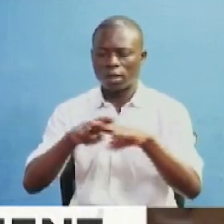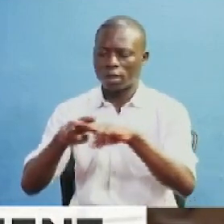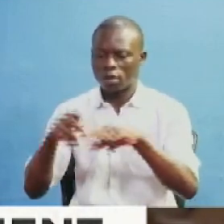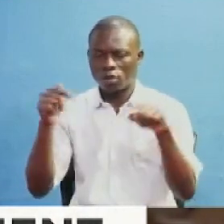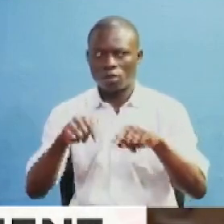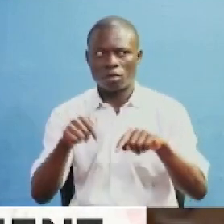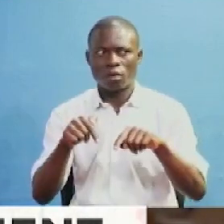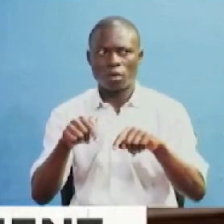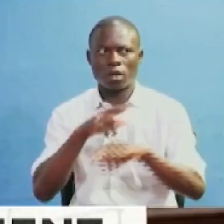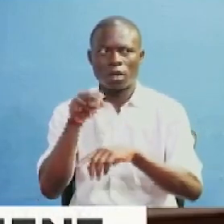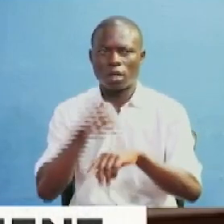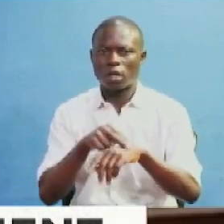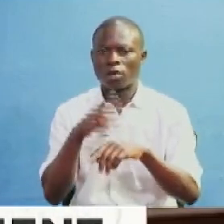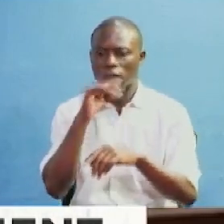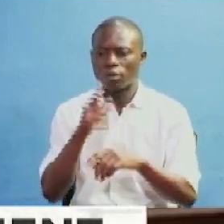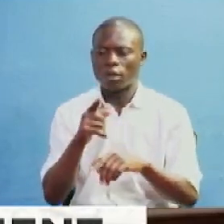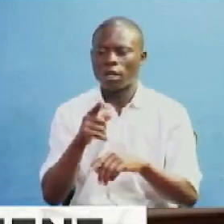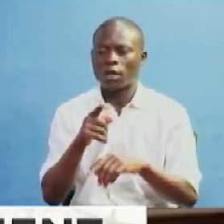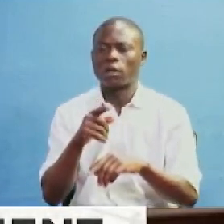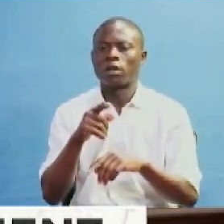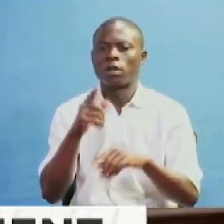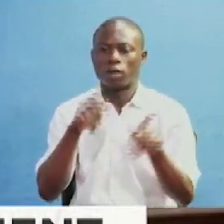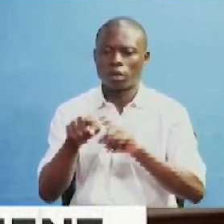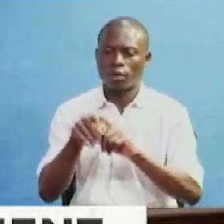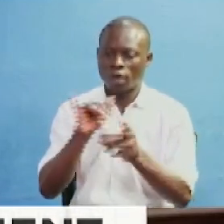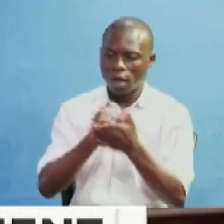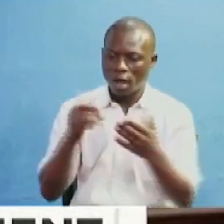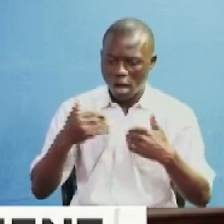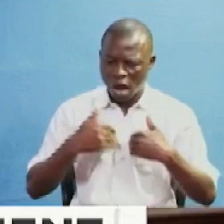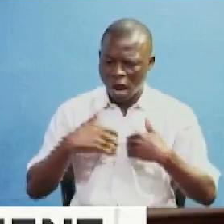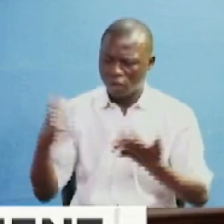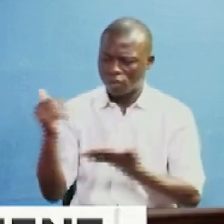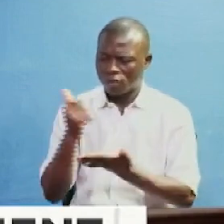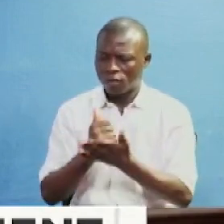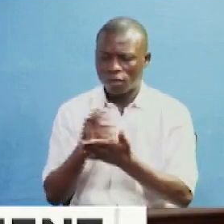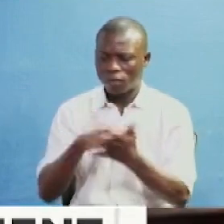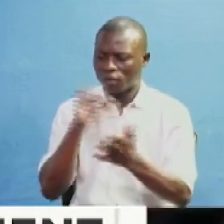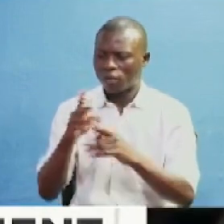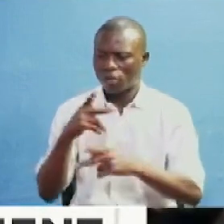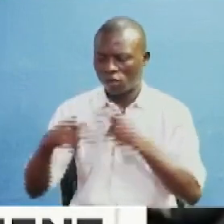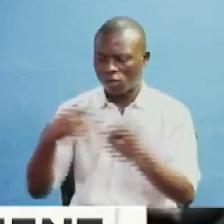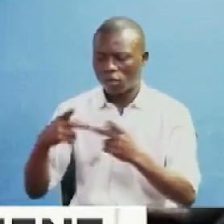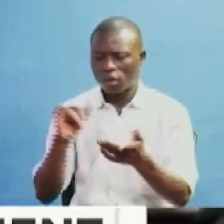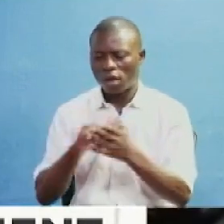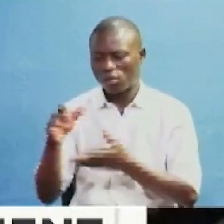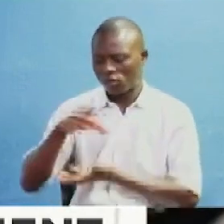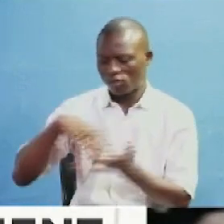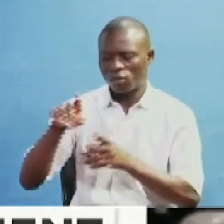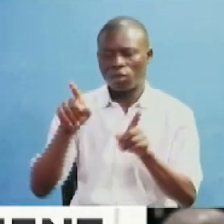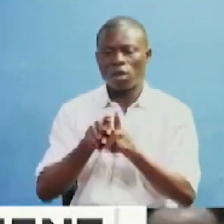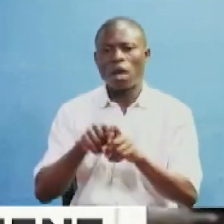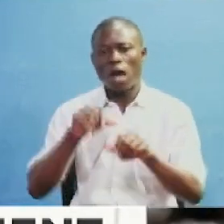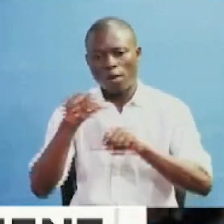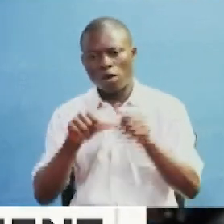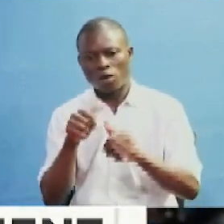today by the National Speaker Moses Wetangula approved military deployment, throwing the whole process into confusion about which